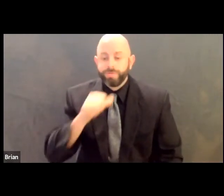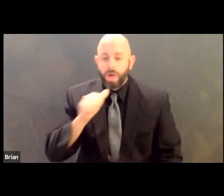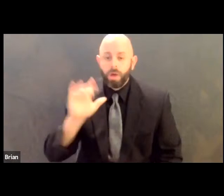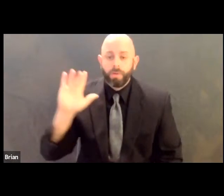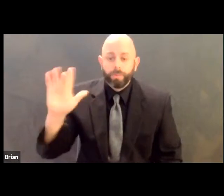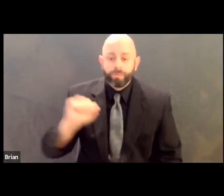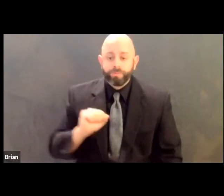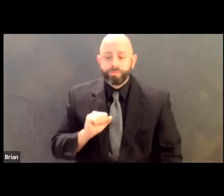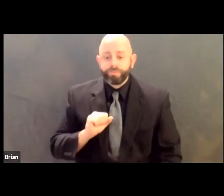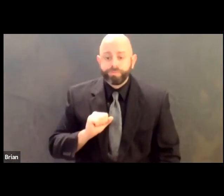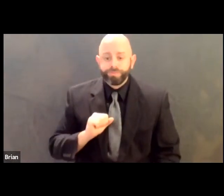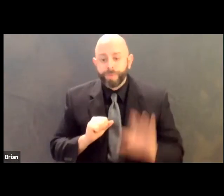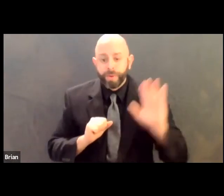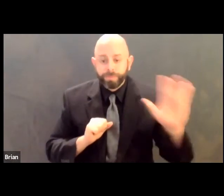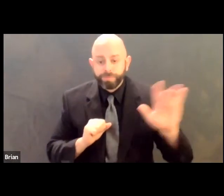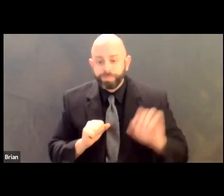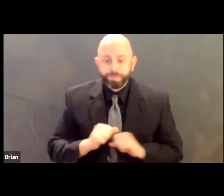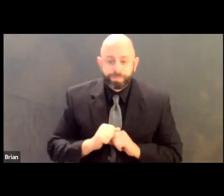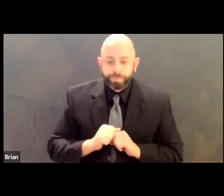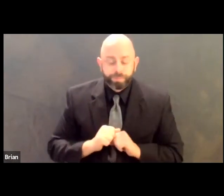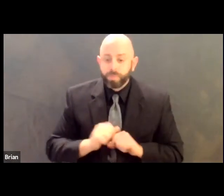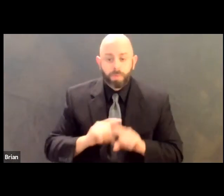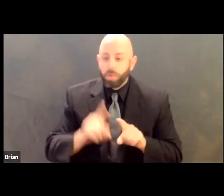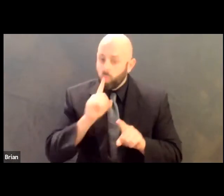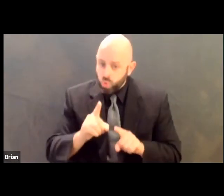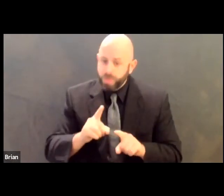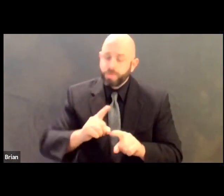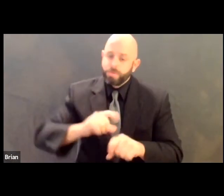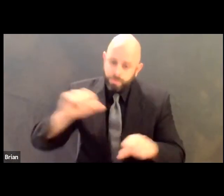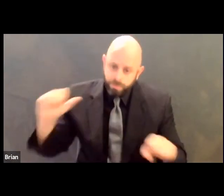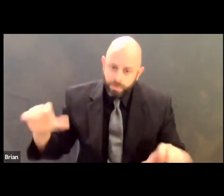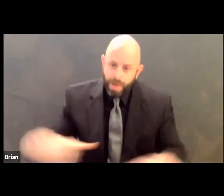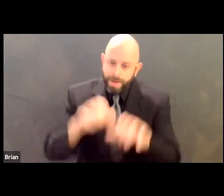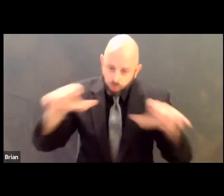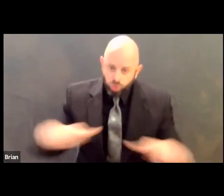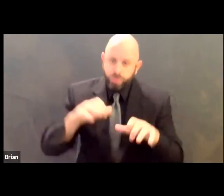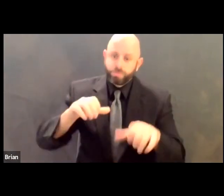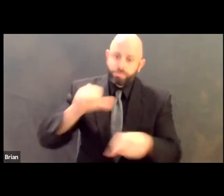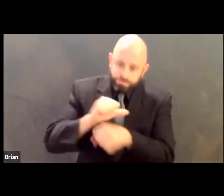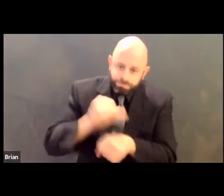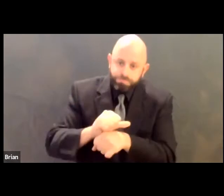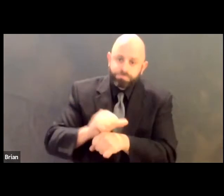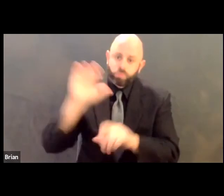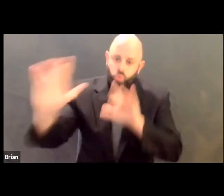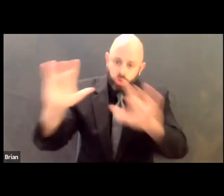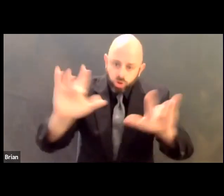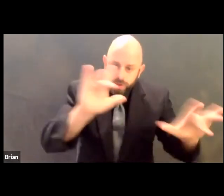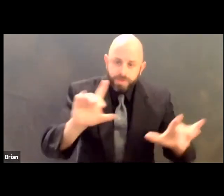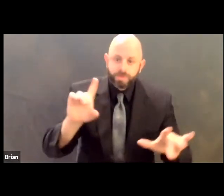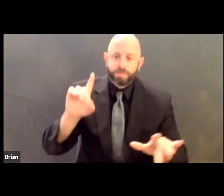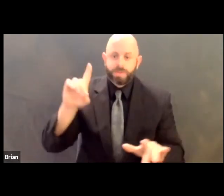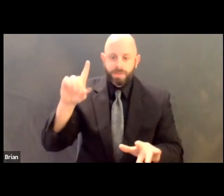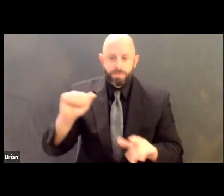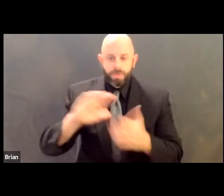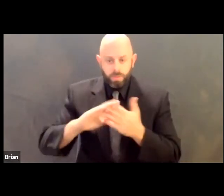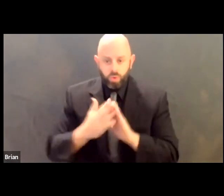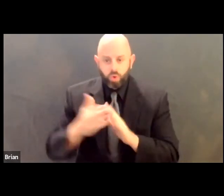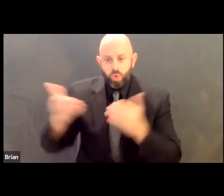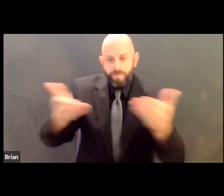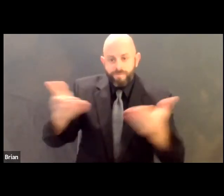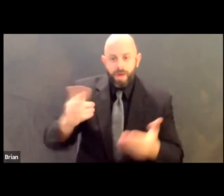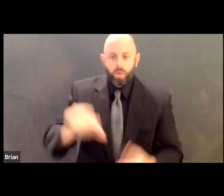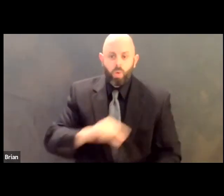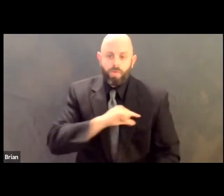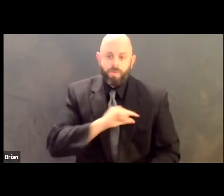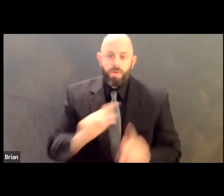real affirmative action of reaching out to the disability community to invite in qualified persons. Now, I want to